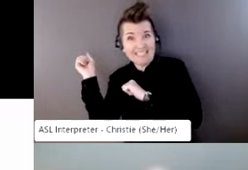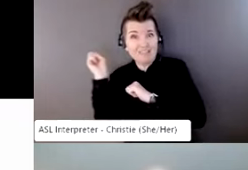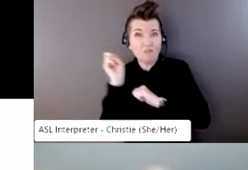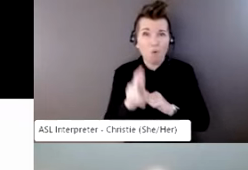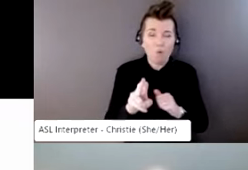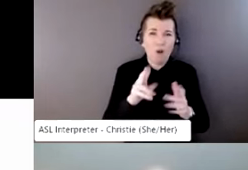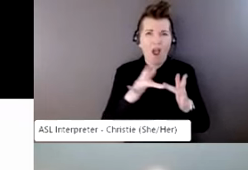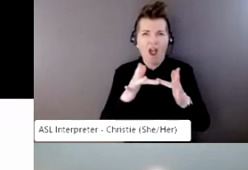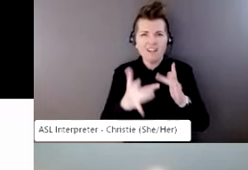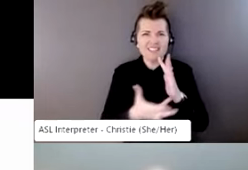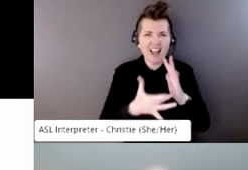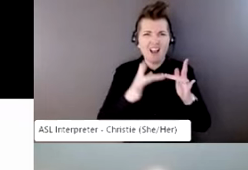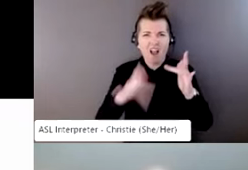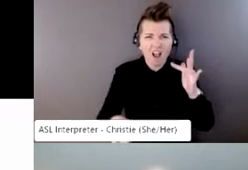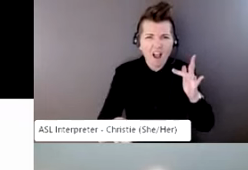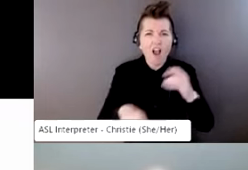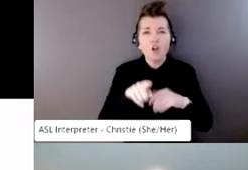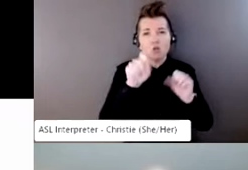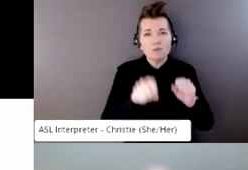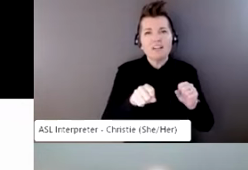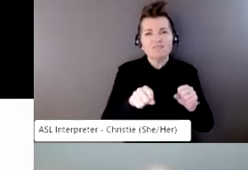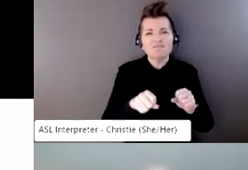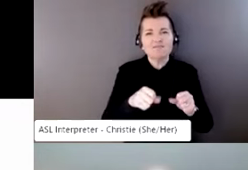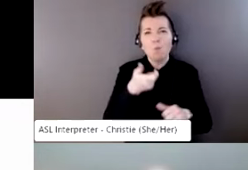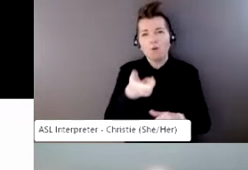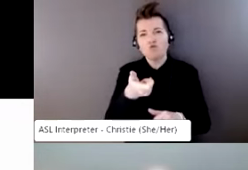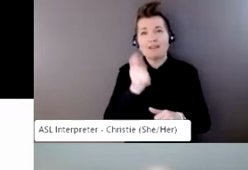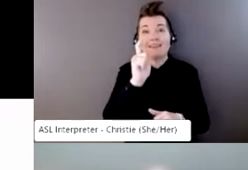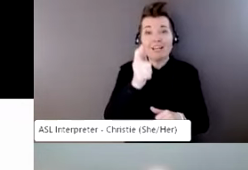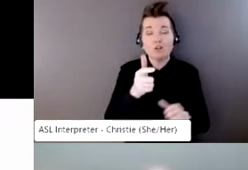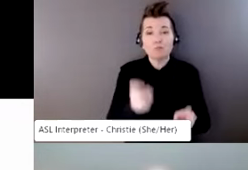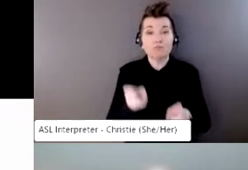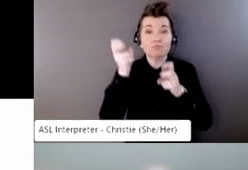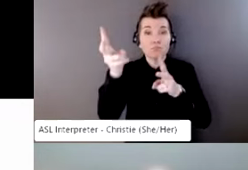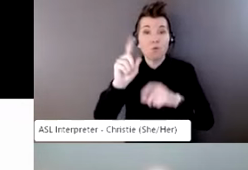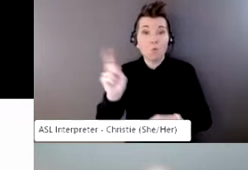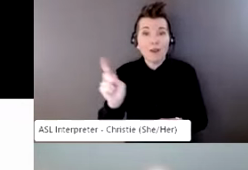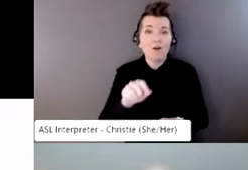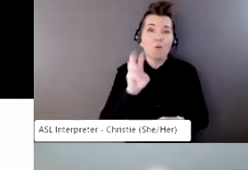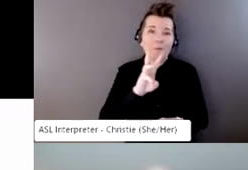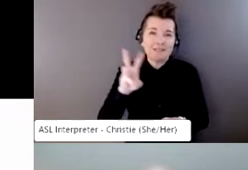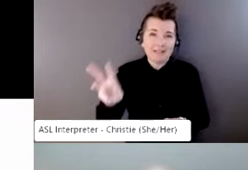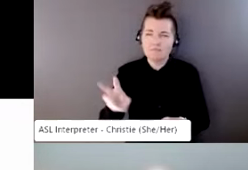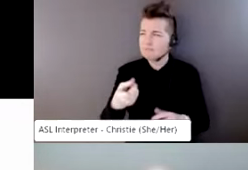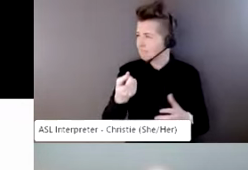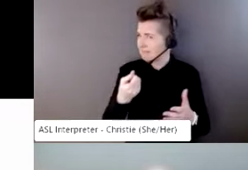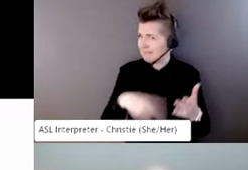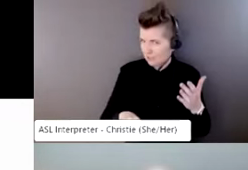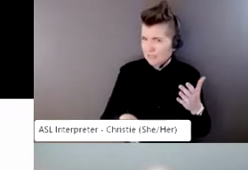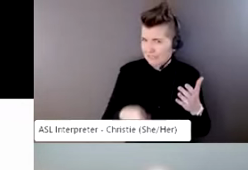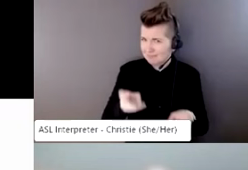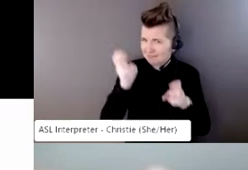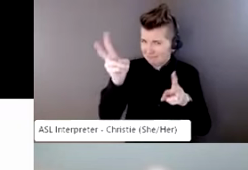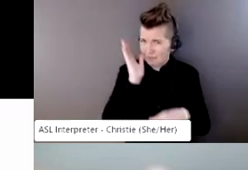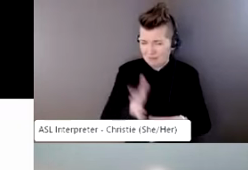EAPO's website and CNPA's website in the following, well, next week, start of next week. And then